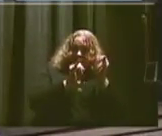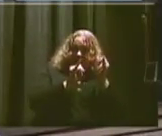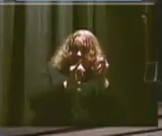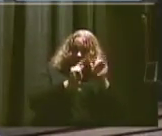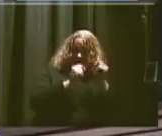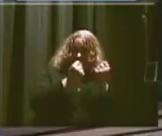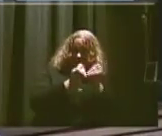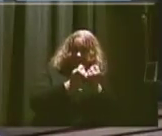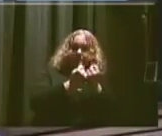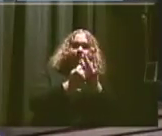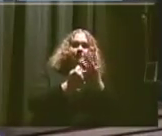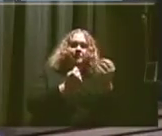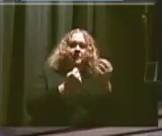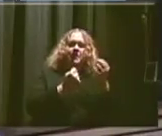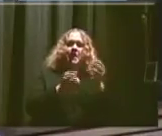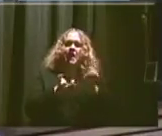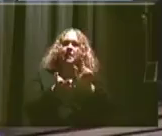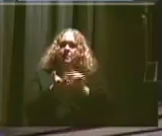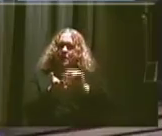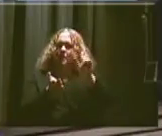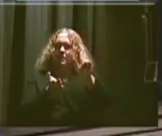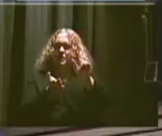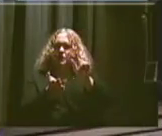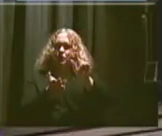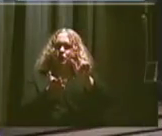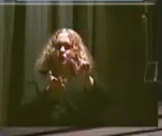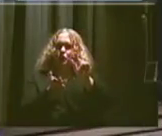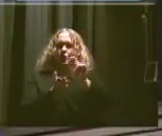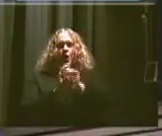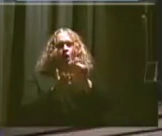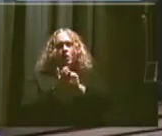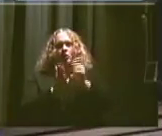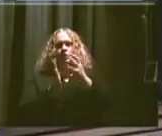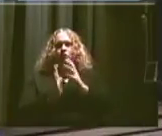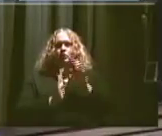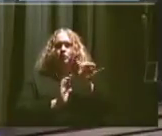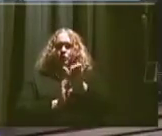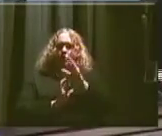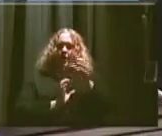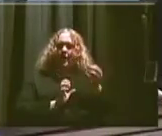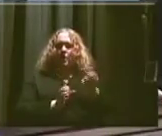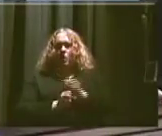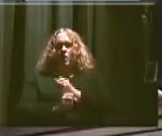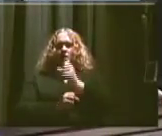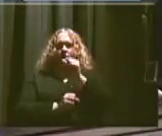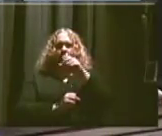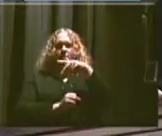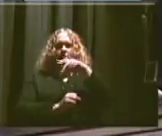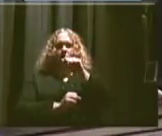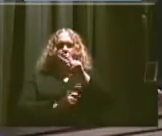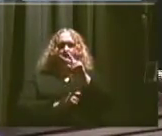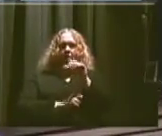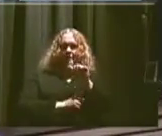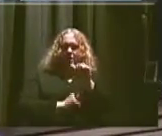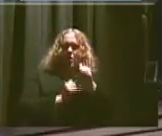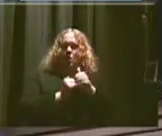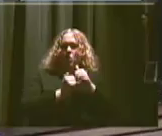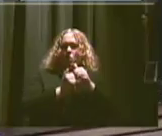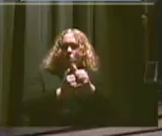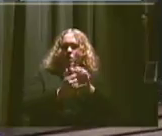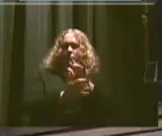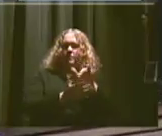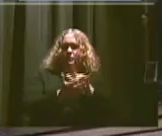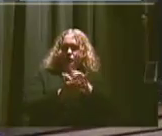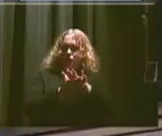He was published in the Poet Power Fall Edition as well, and was a SPAVA Award winner when he was in middle school. So it's a pleasure